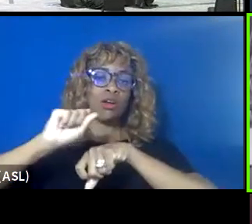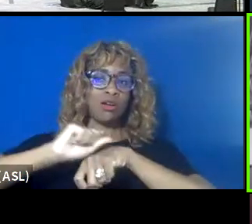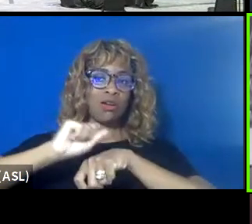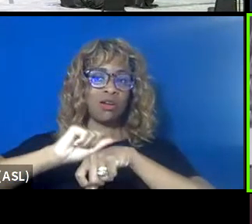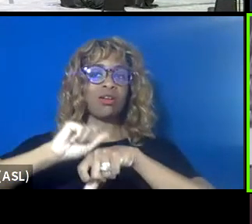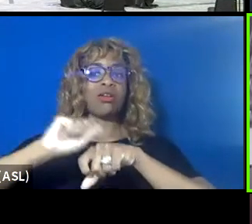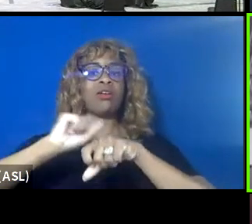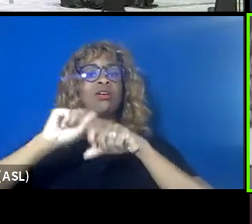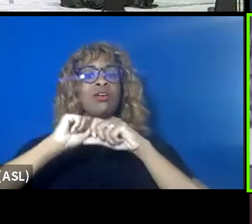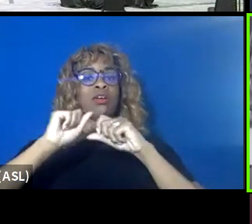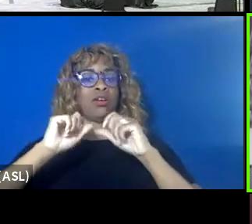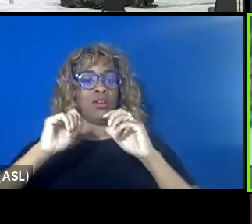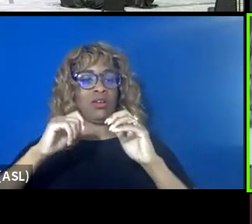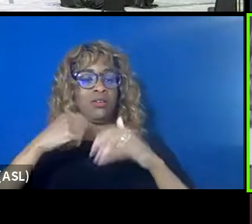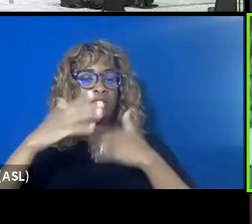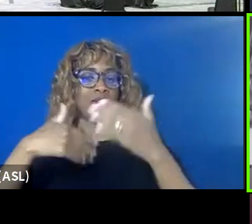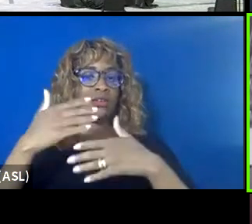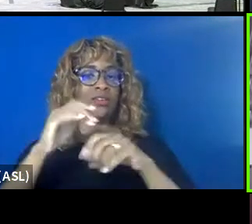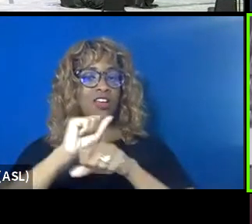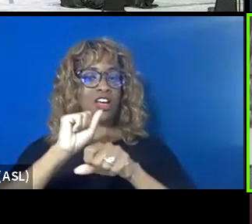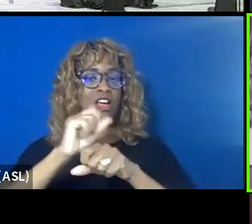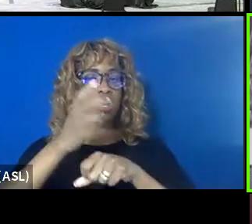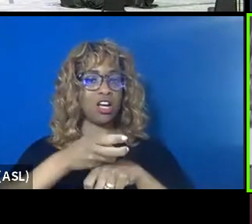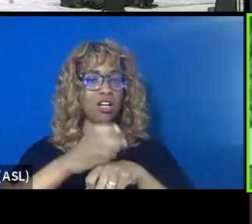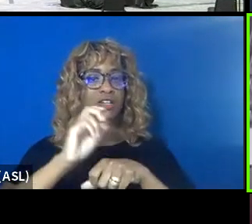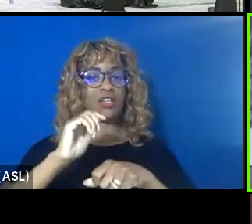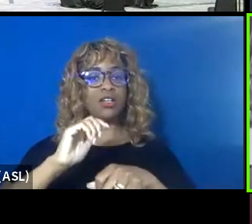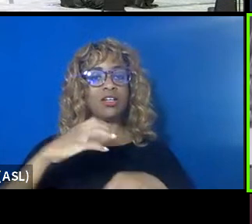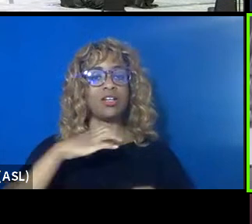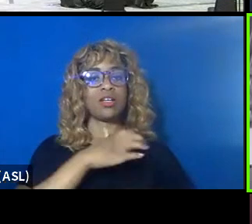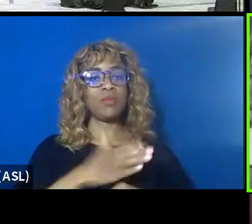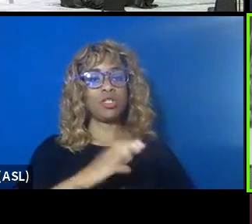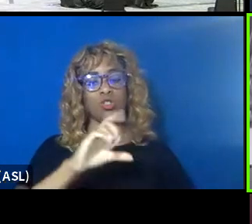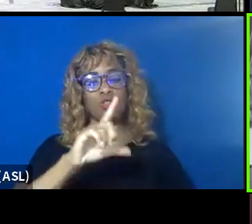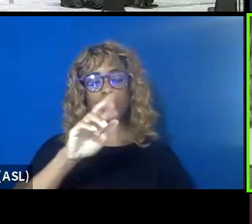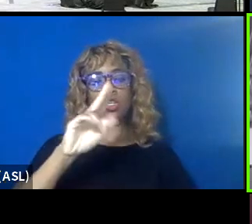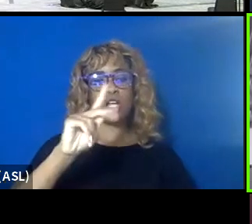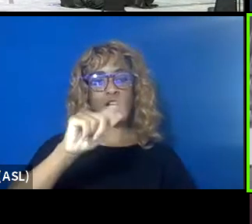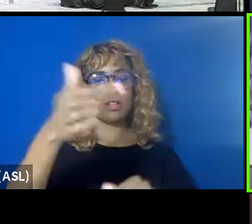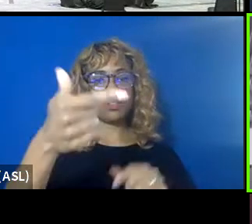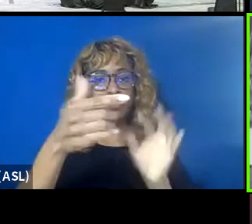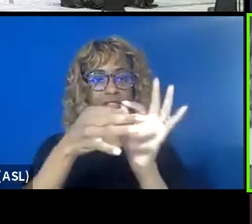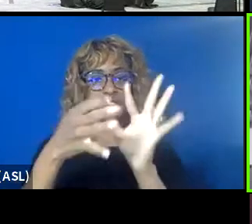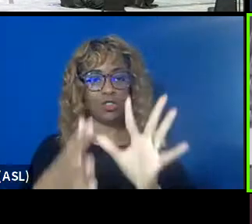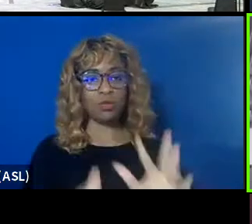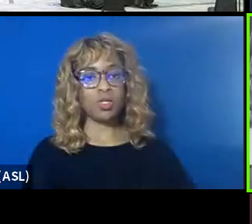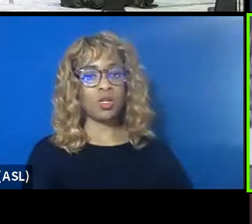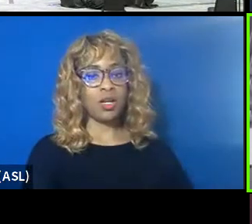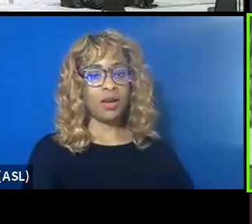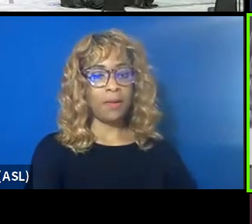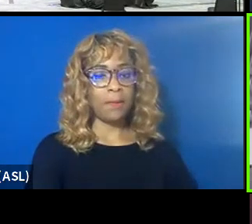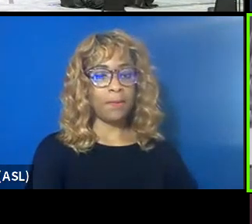very well to work very hard. Commissioner Clark, I saw you had a hand raised.